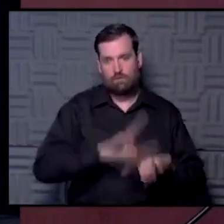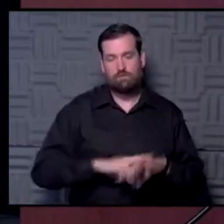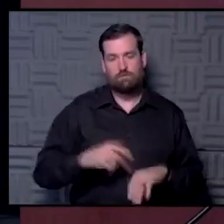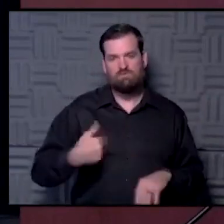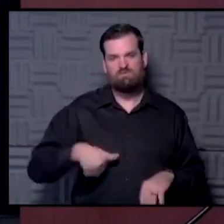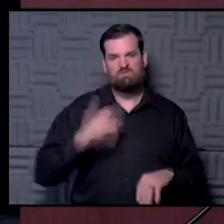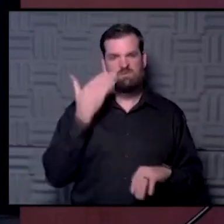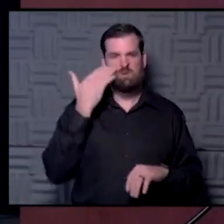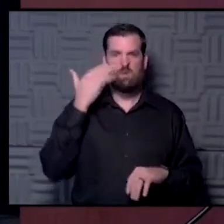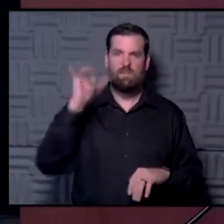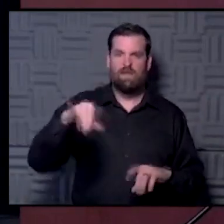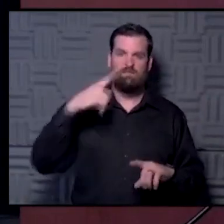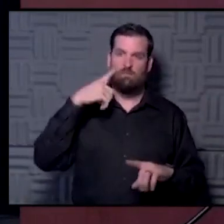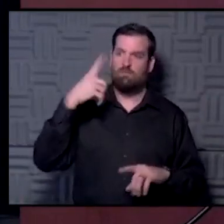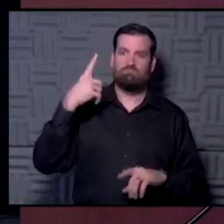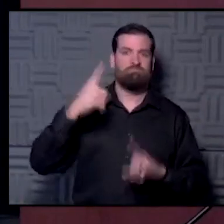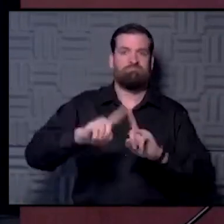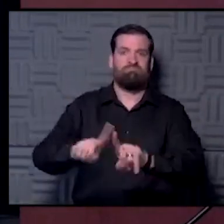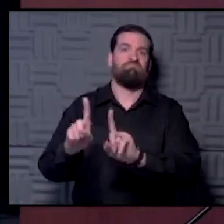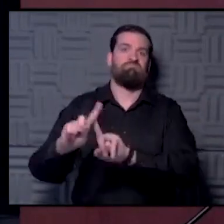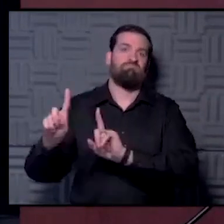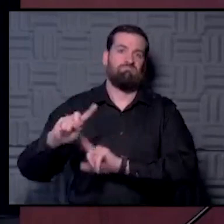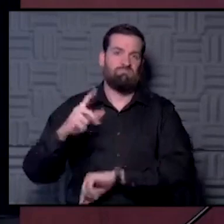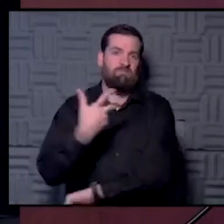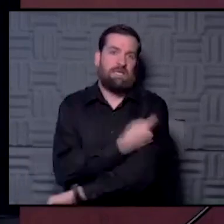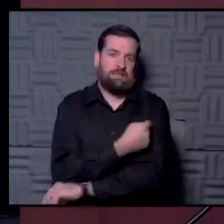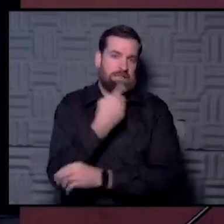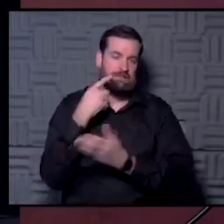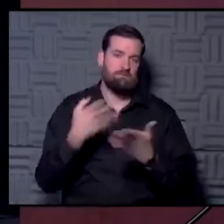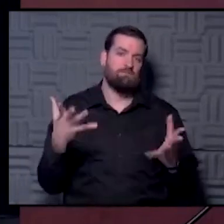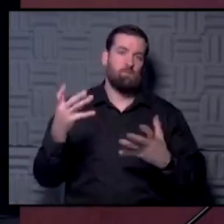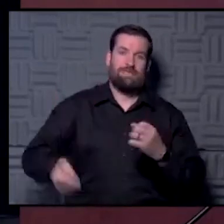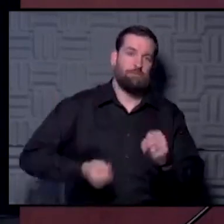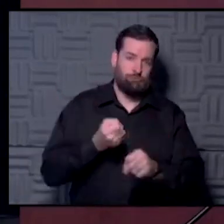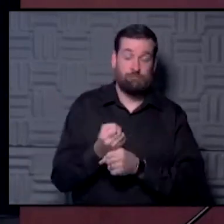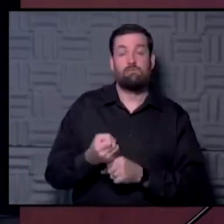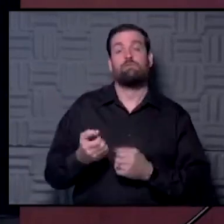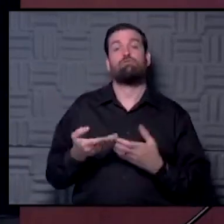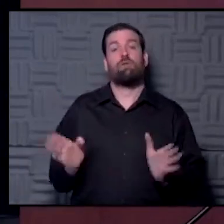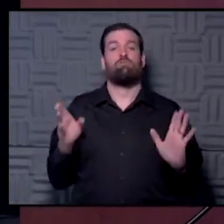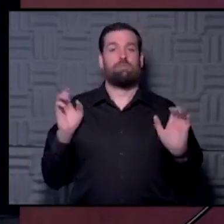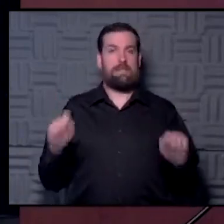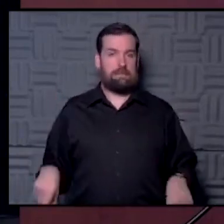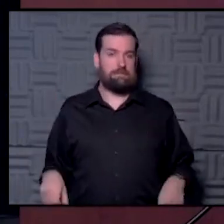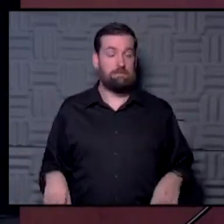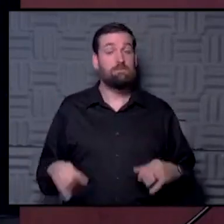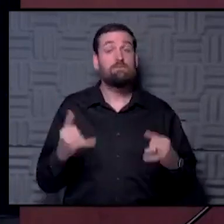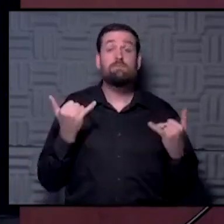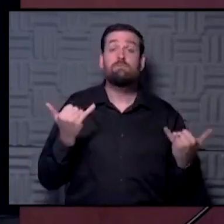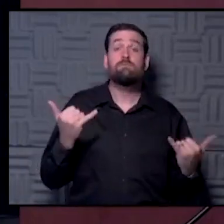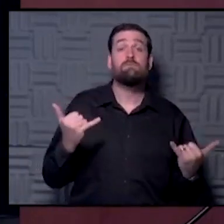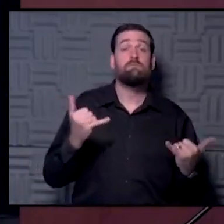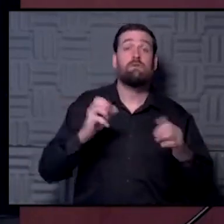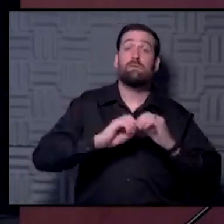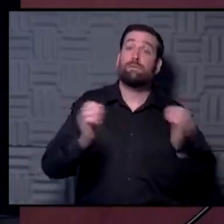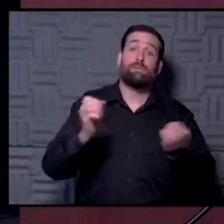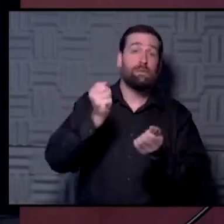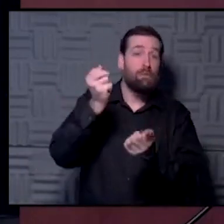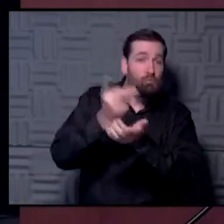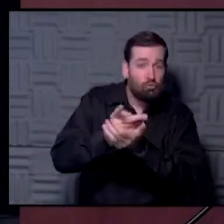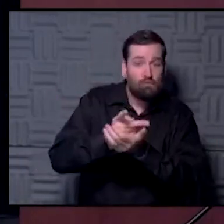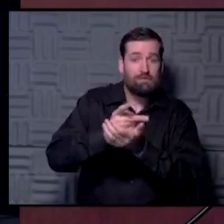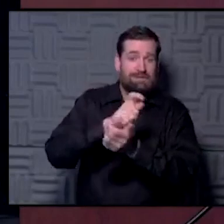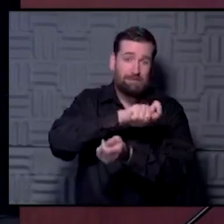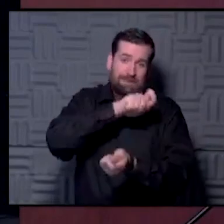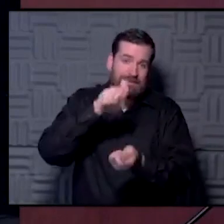known that for other vaccines for years, so a general answer would be yes. Since we don't have an approved specific vaccine